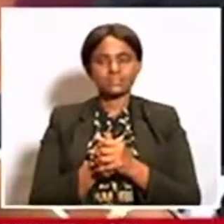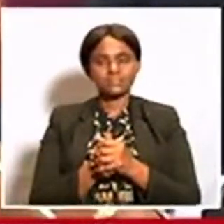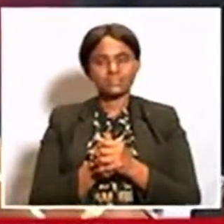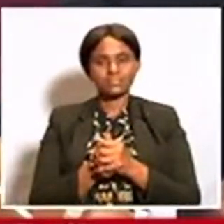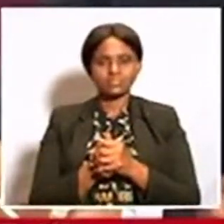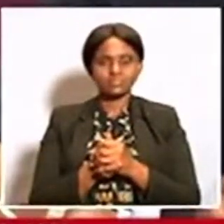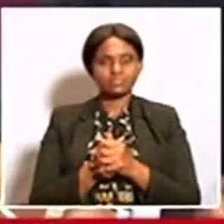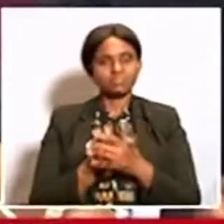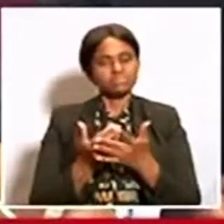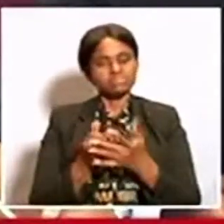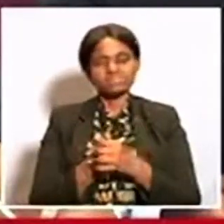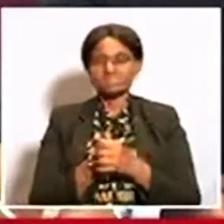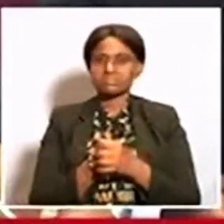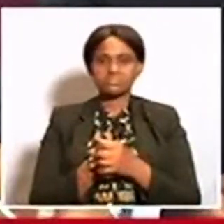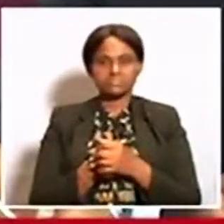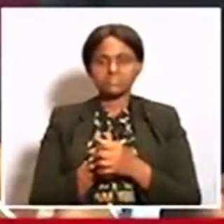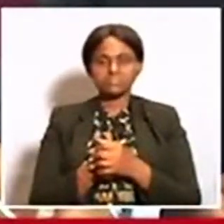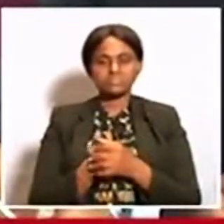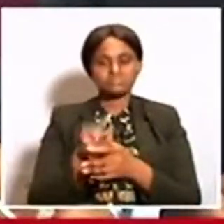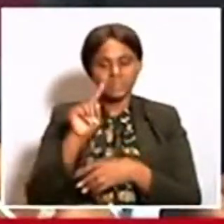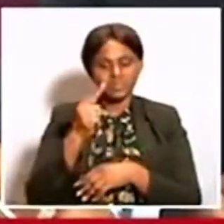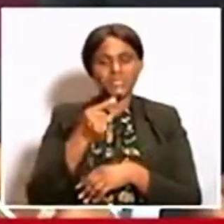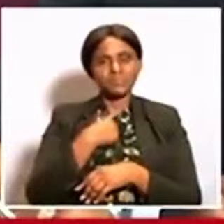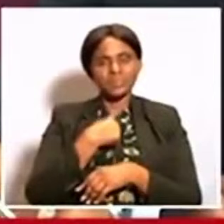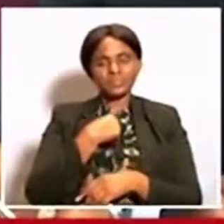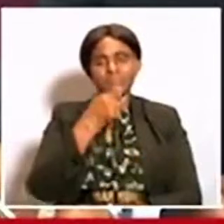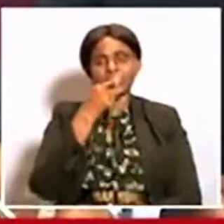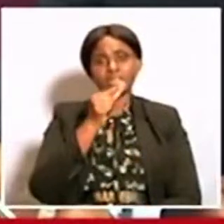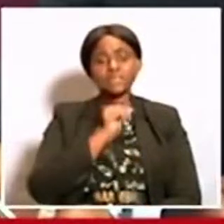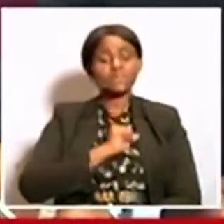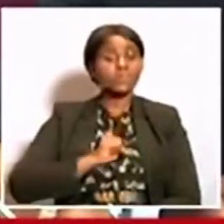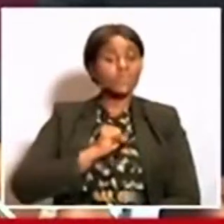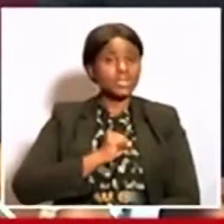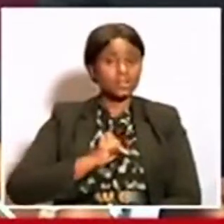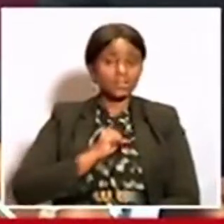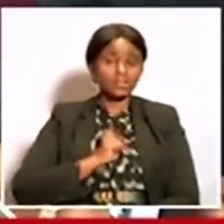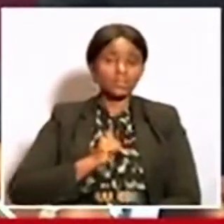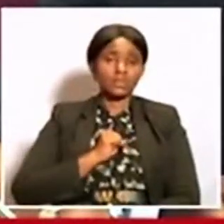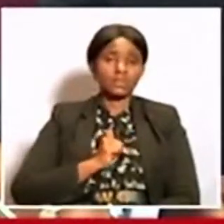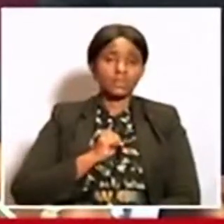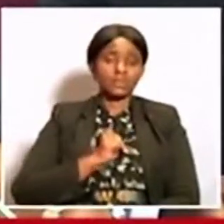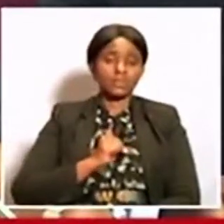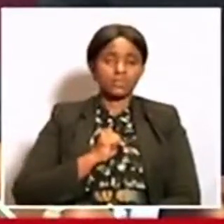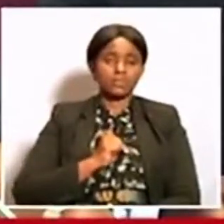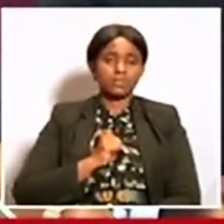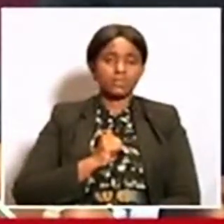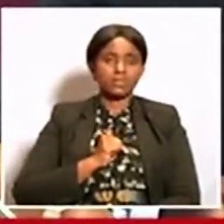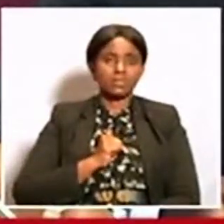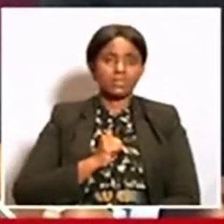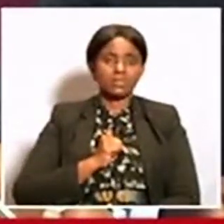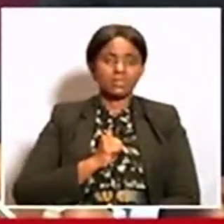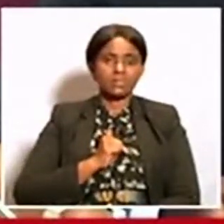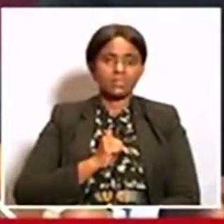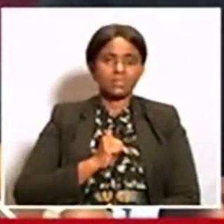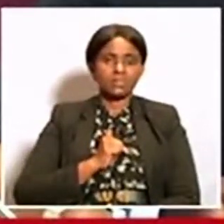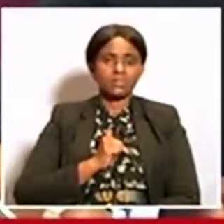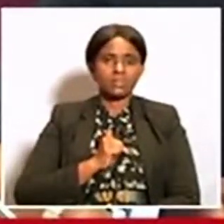I think it was, first of all, I would like to apologize for